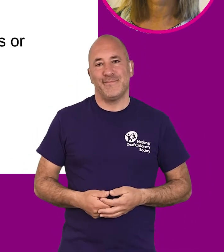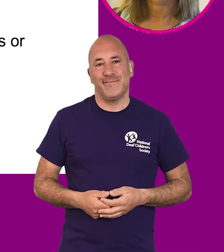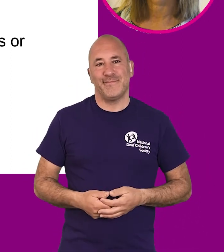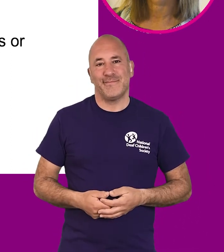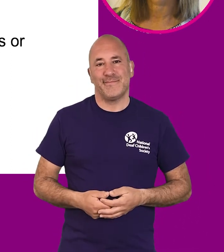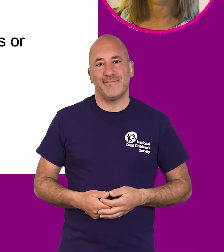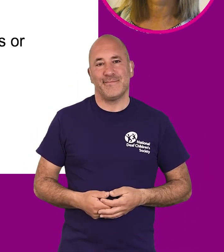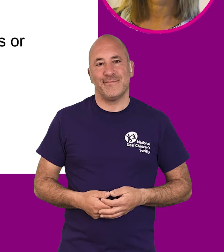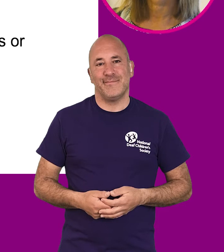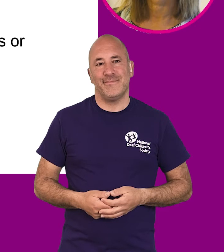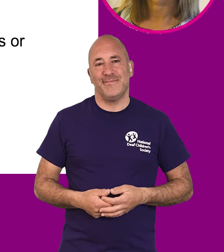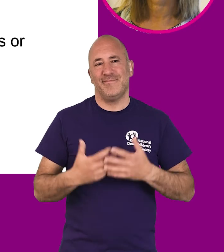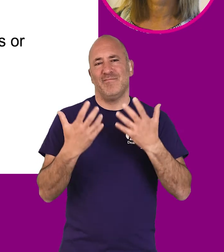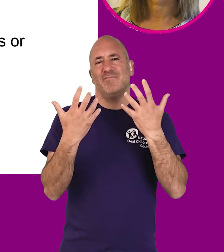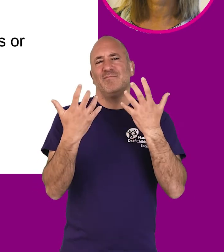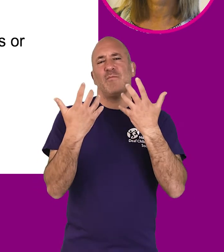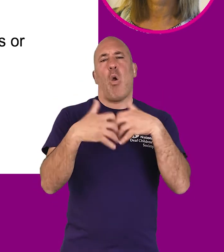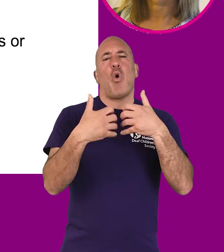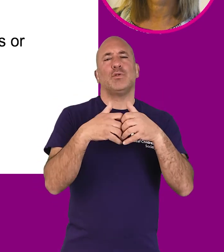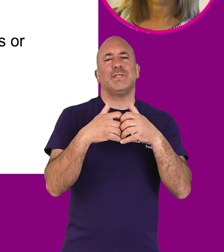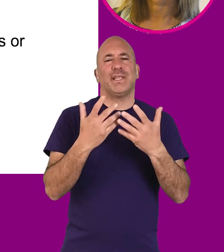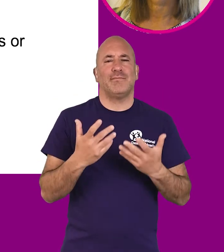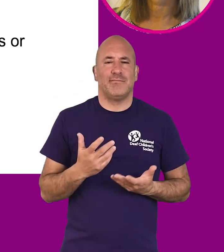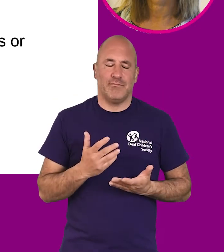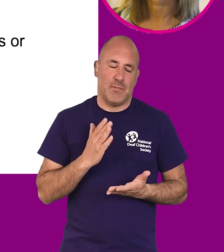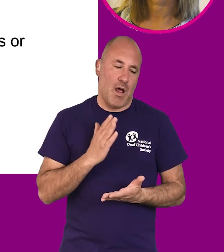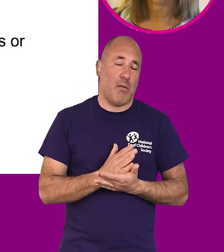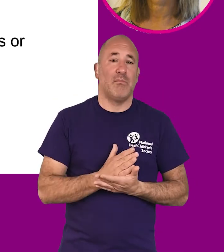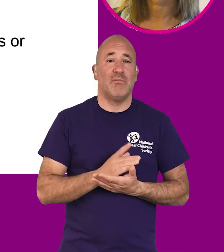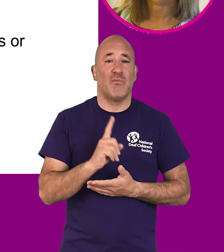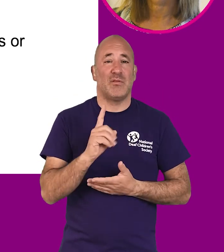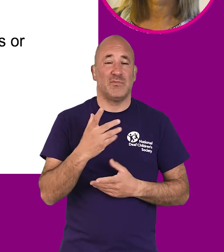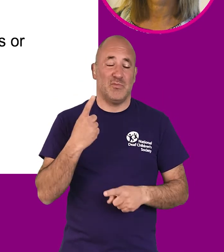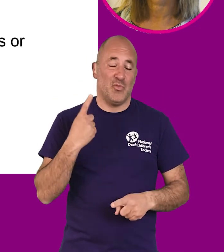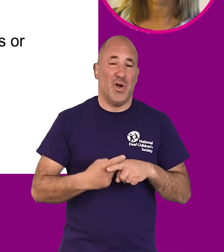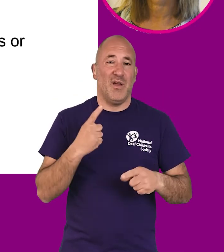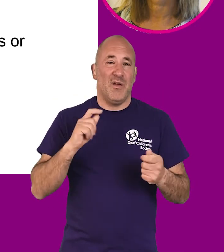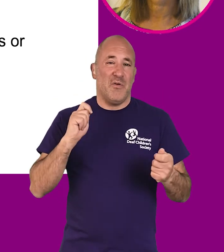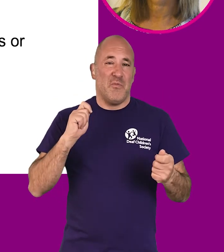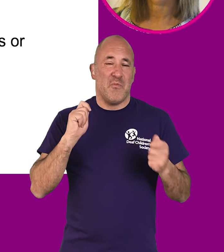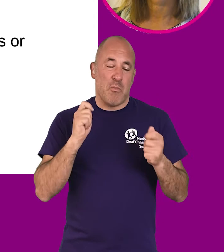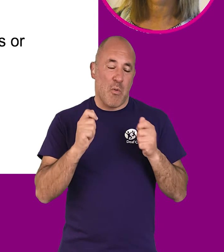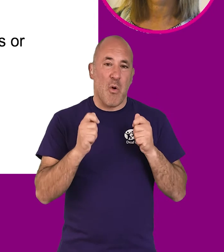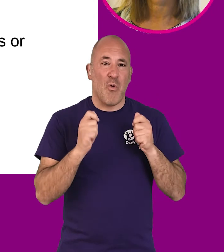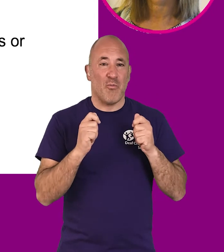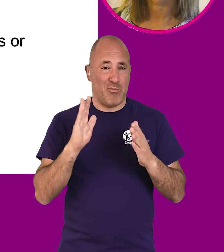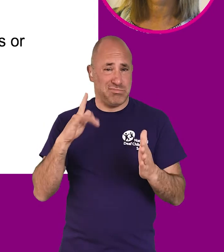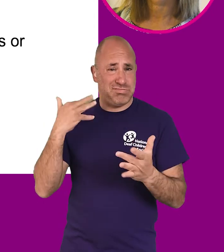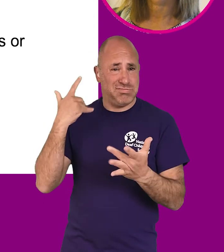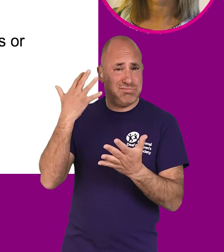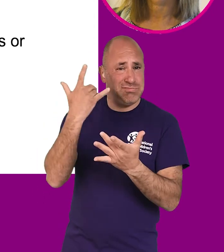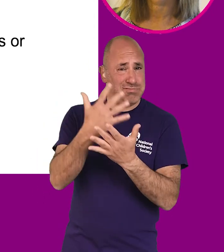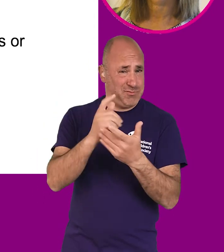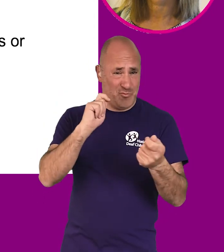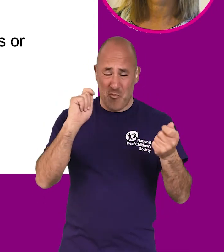everything is working so that we can all hear clearly. I mean, technology is changing so